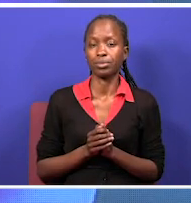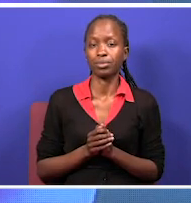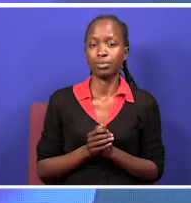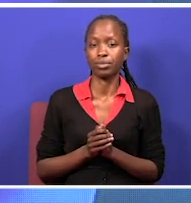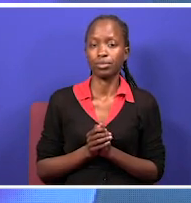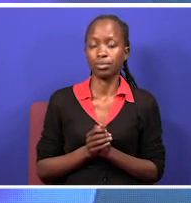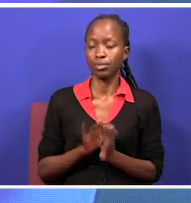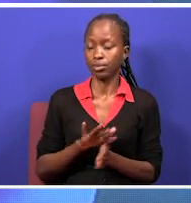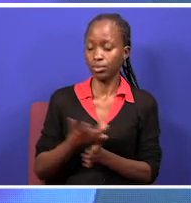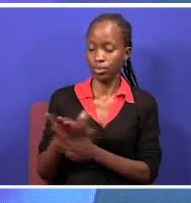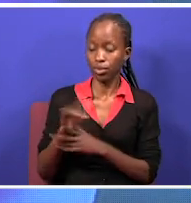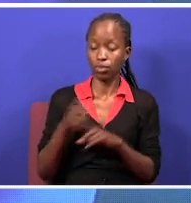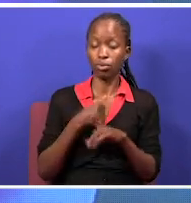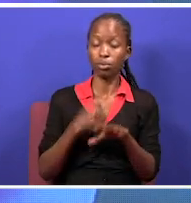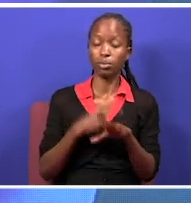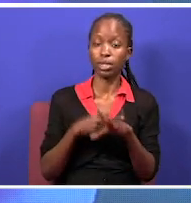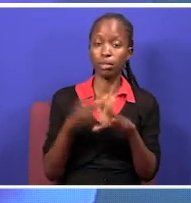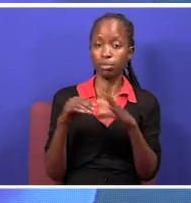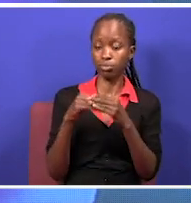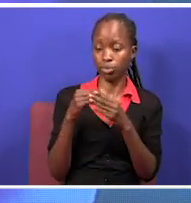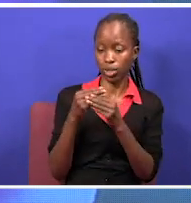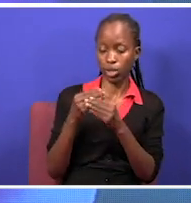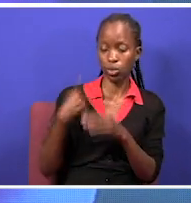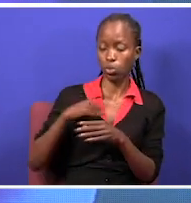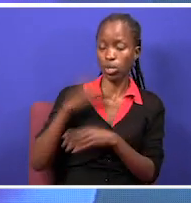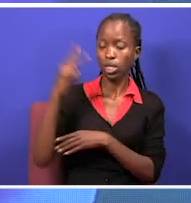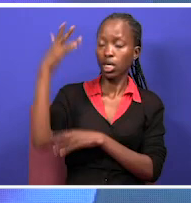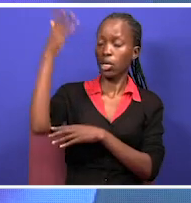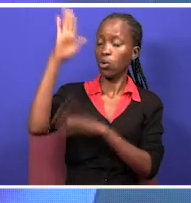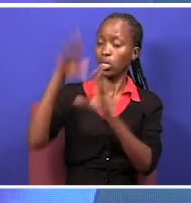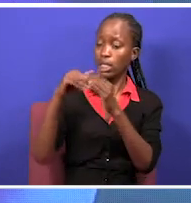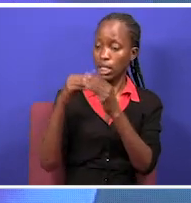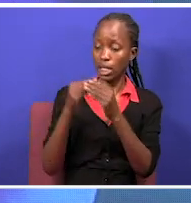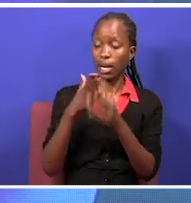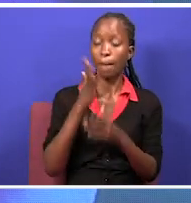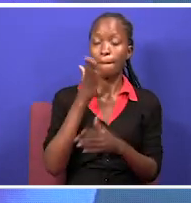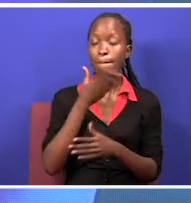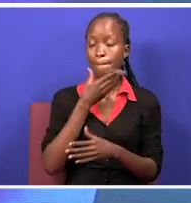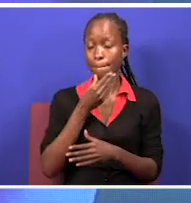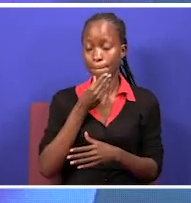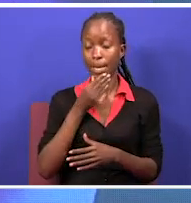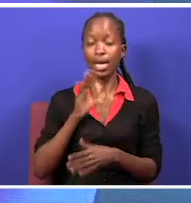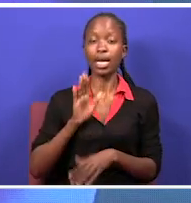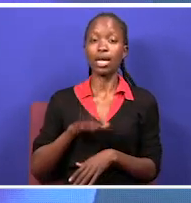From creation, we see God creating man and woman, male